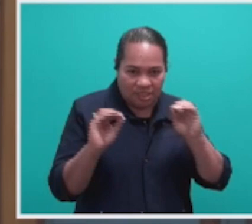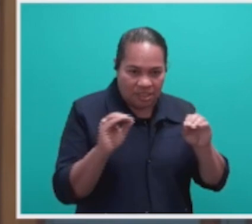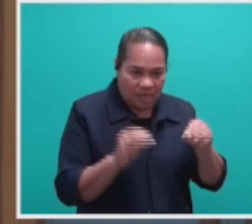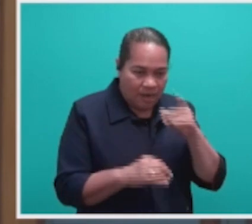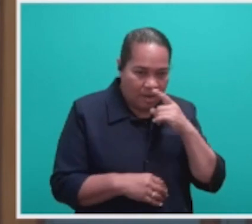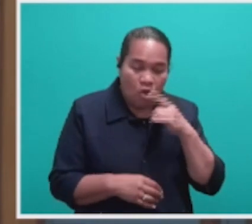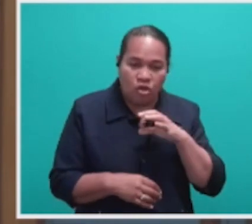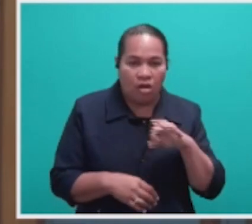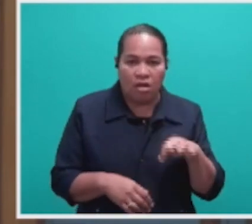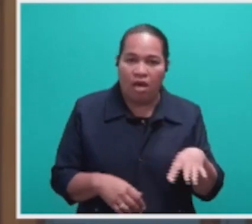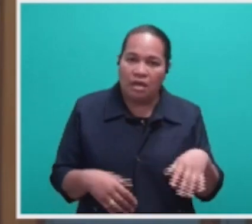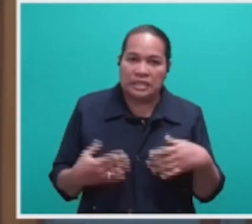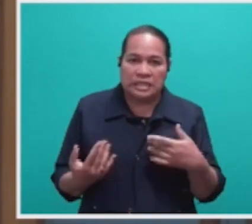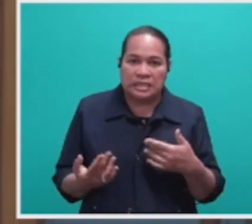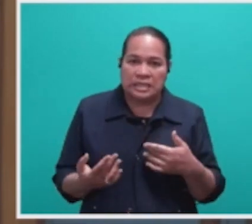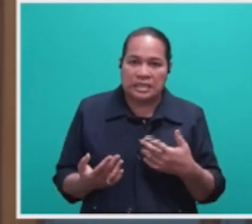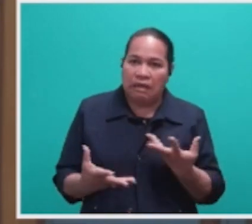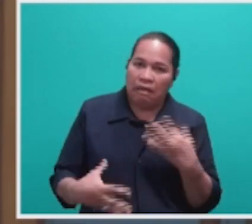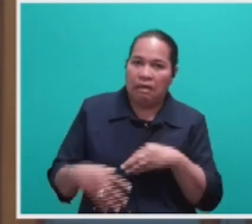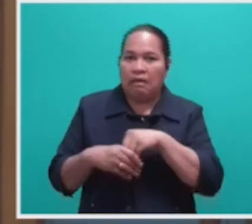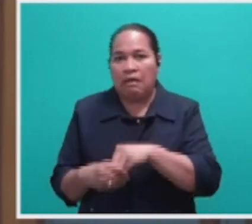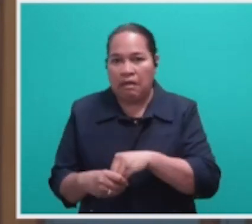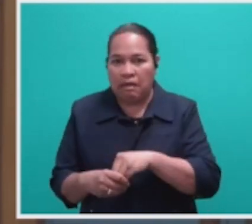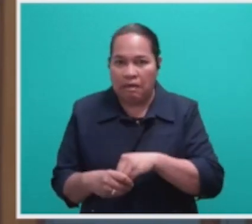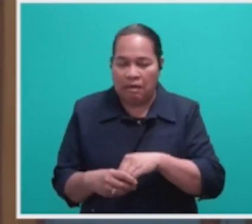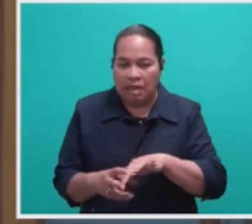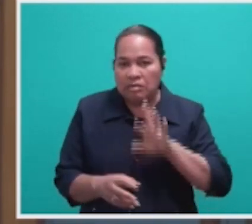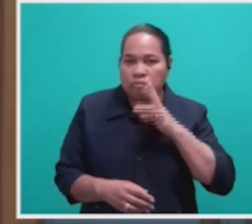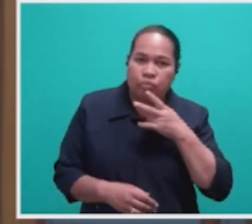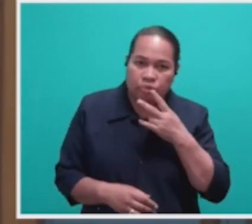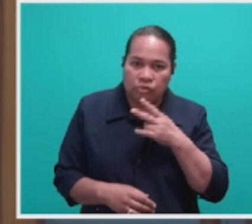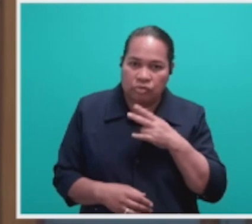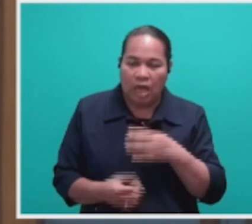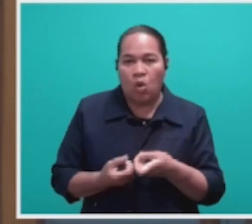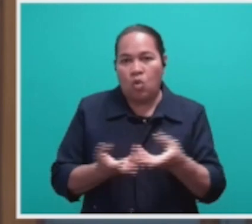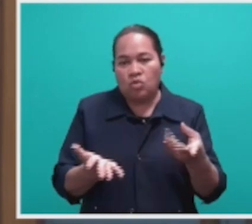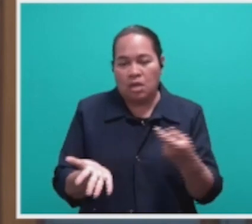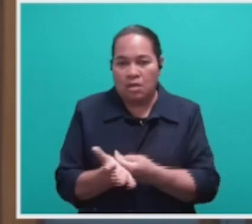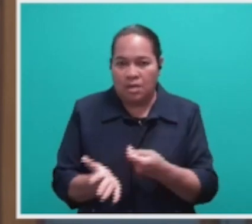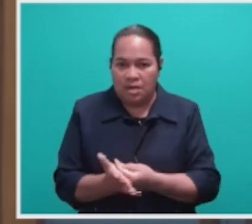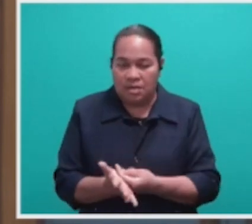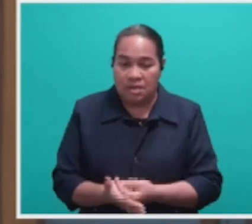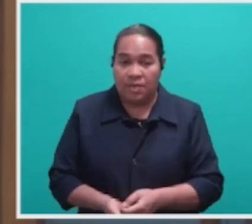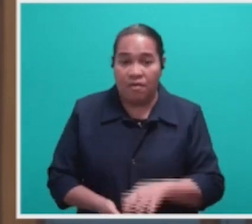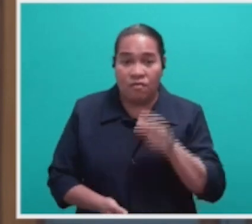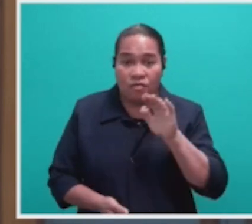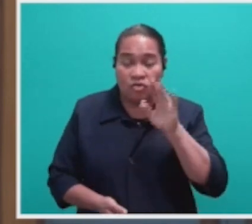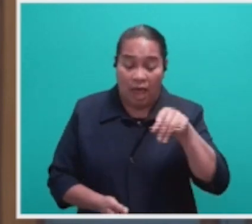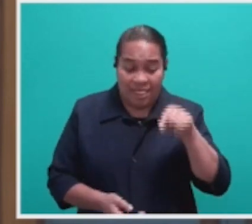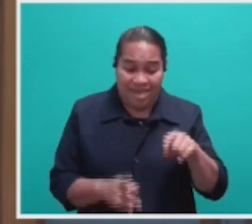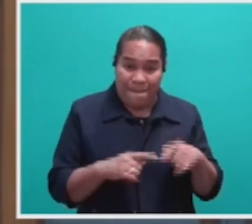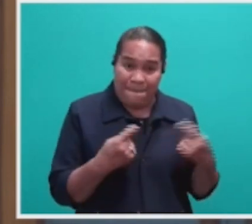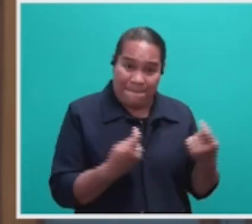they do not fall into such scams in the future. In the medium to long term, Mr. Speaker, sir, the task force